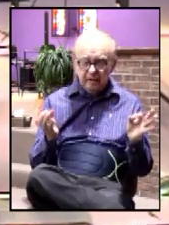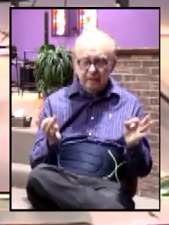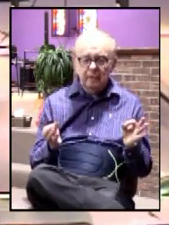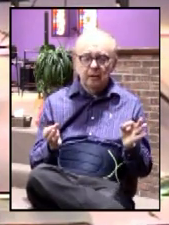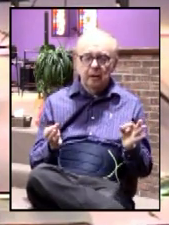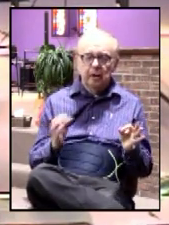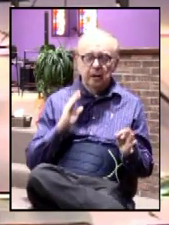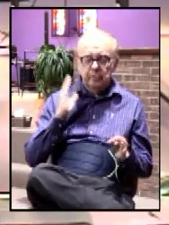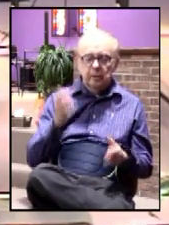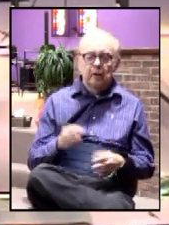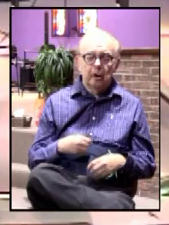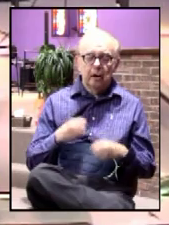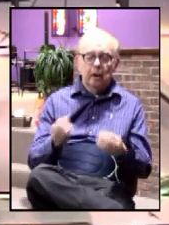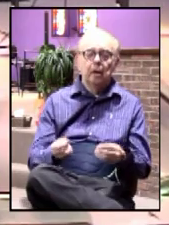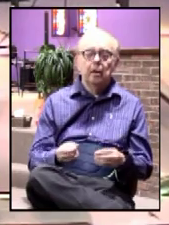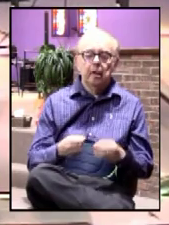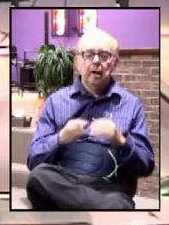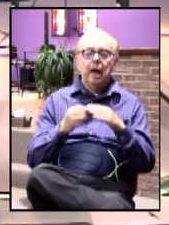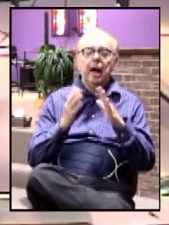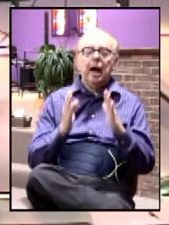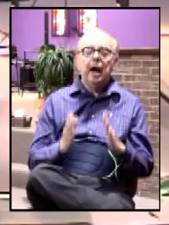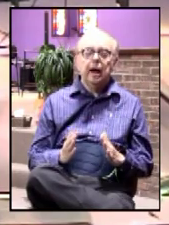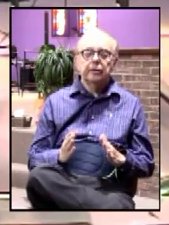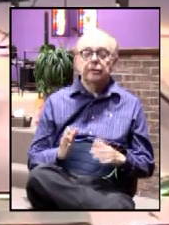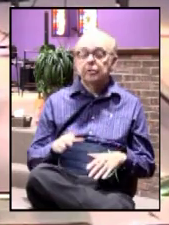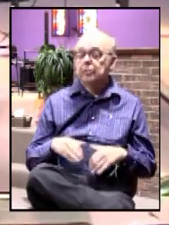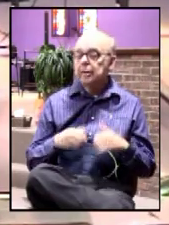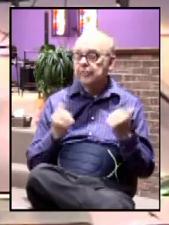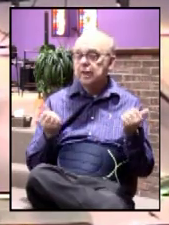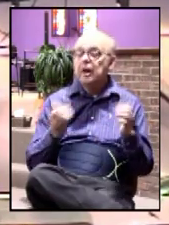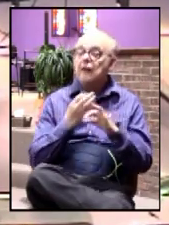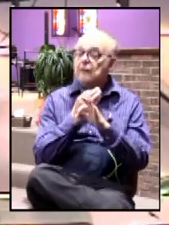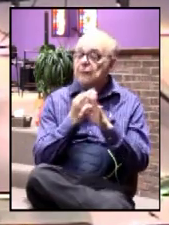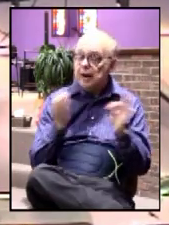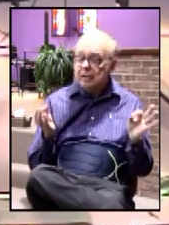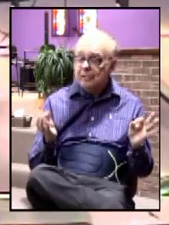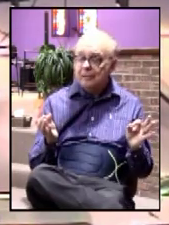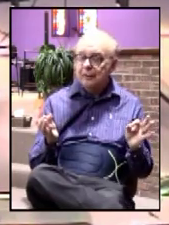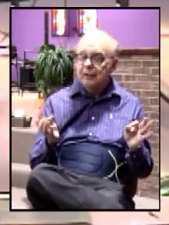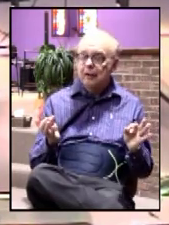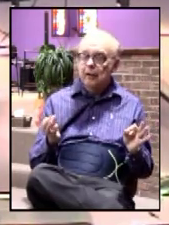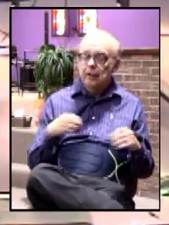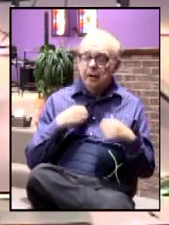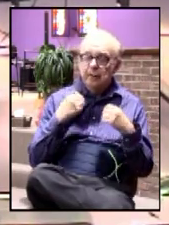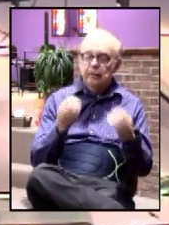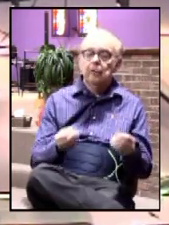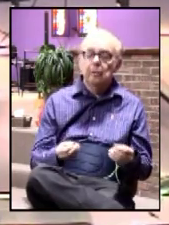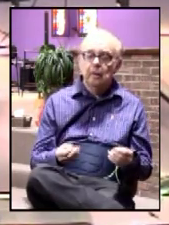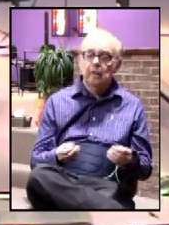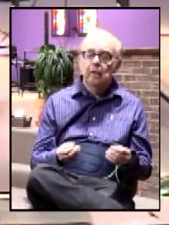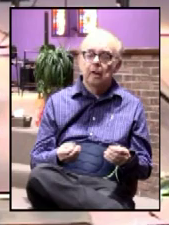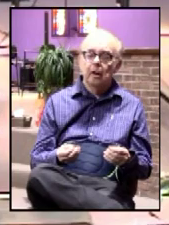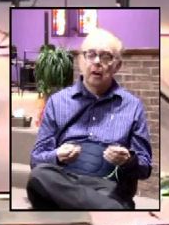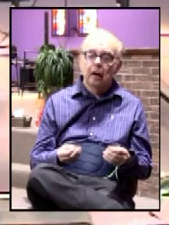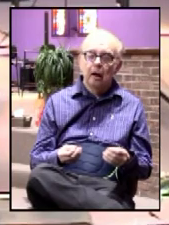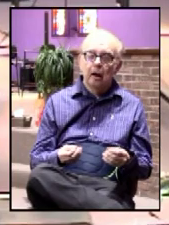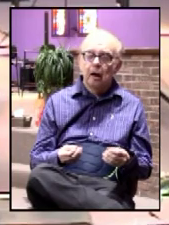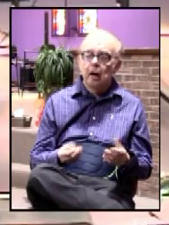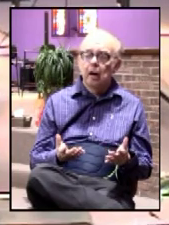Free. I'm going to give you a house to live in. Free. I'm going to give